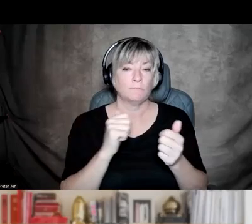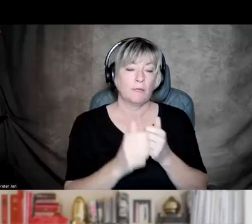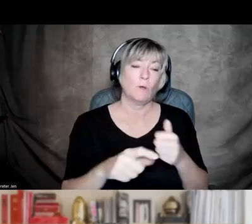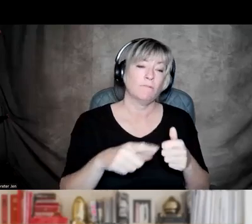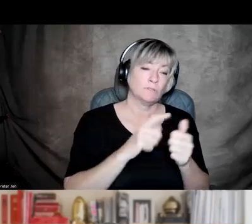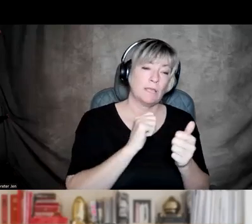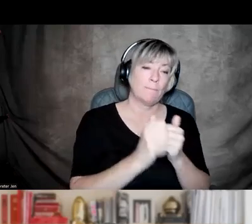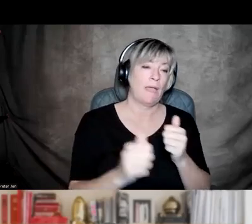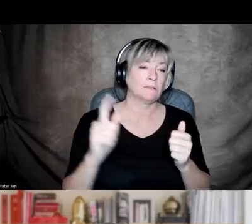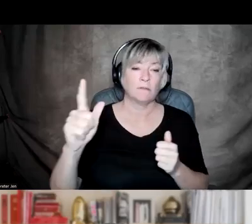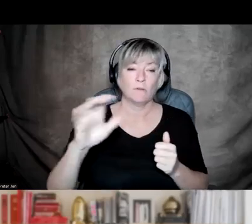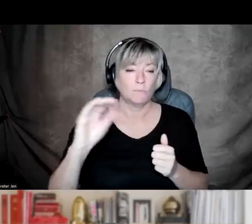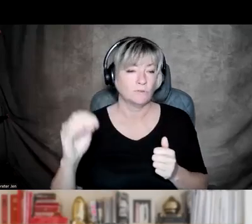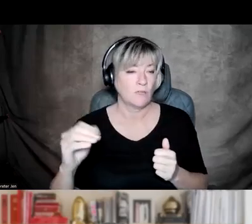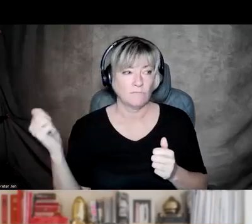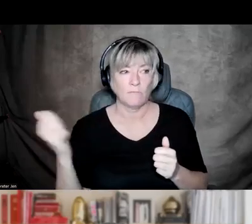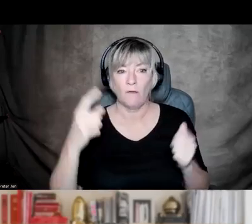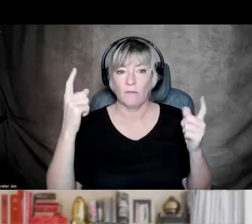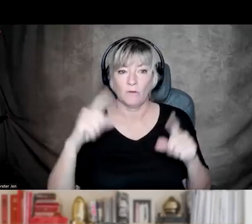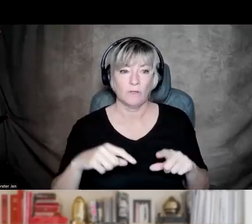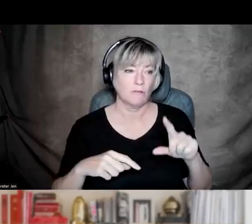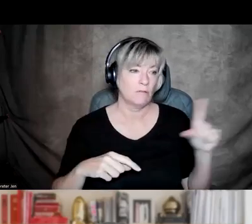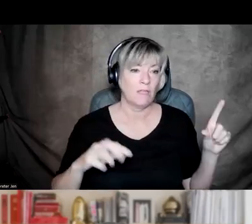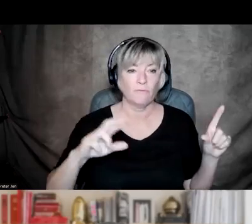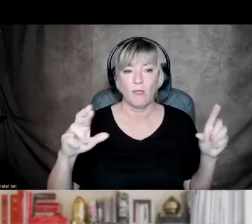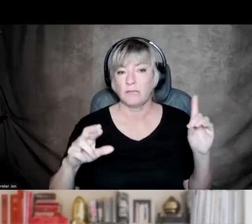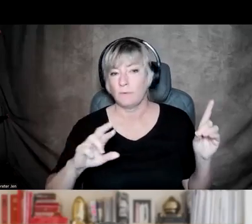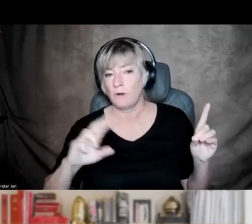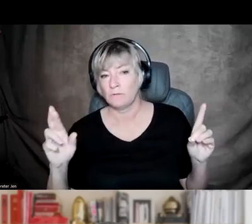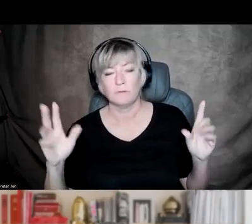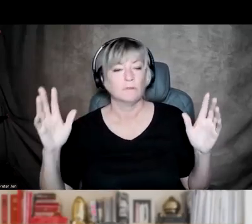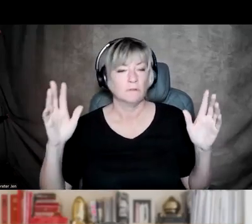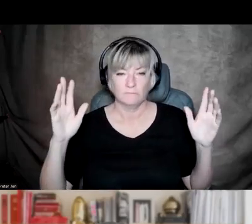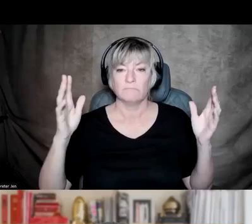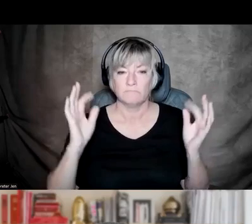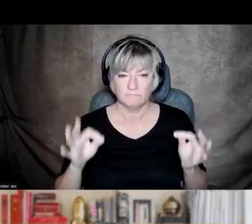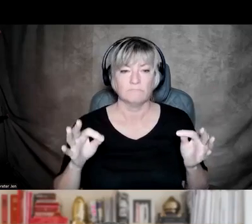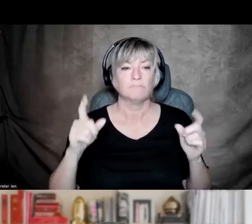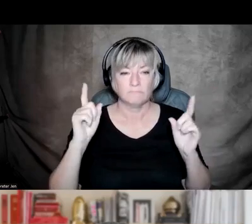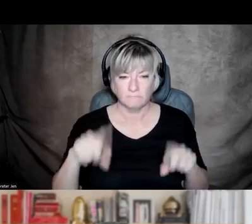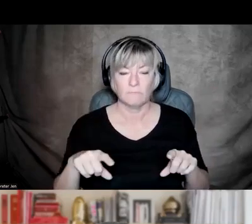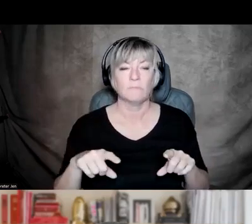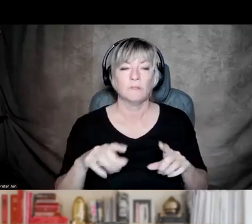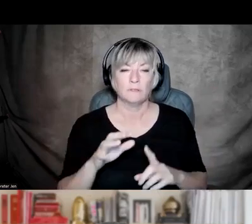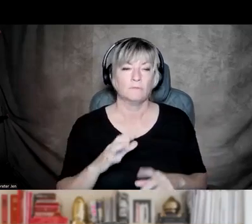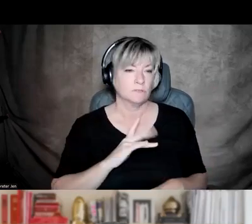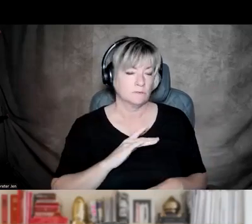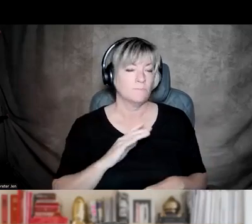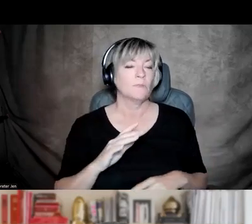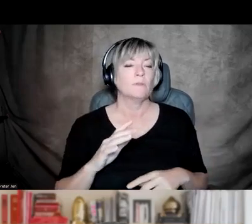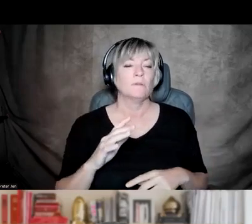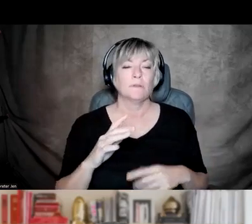passed unanimously, which is really exciting in terms of the bipartisan consensus that it establishes around particular mental health interventions. And I'm really excited